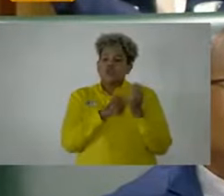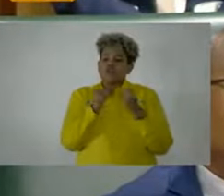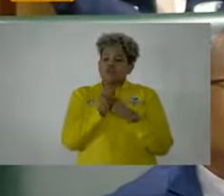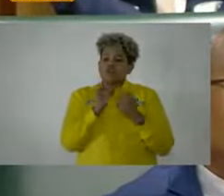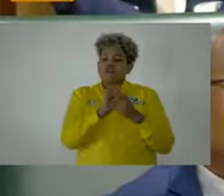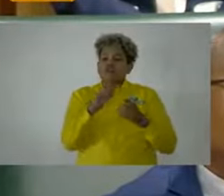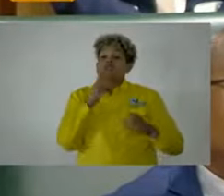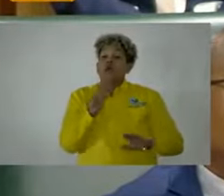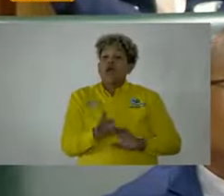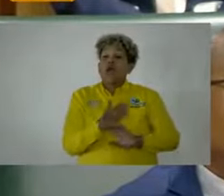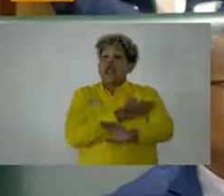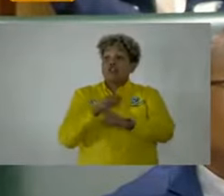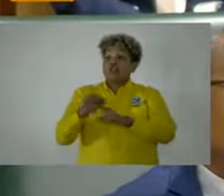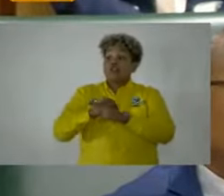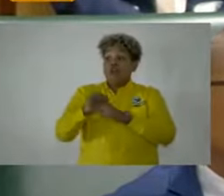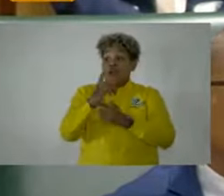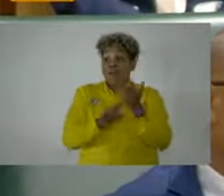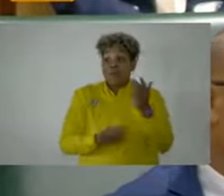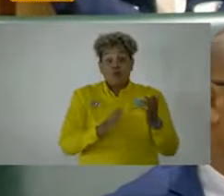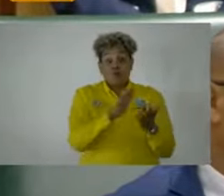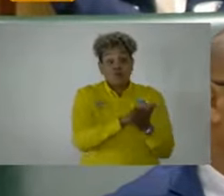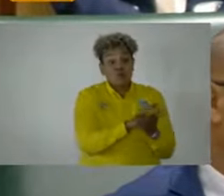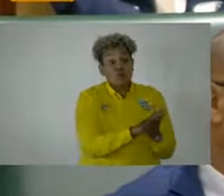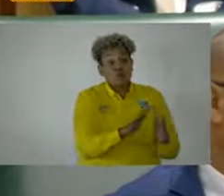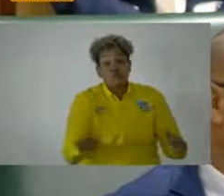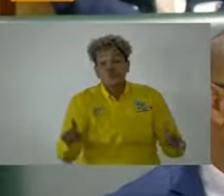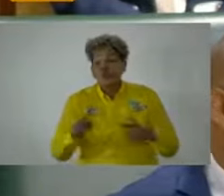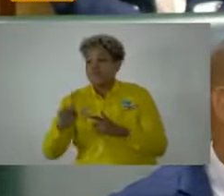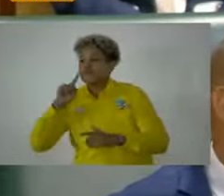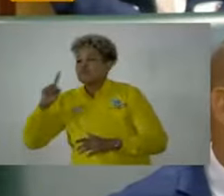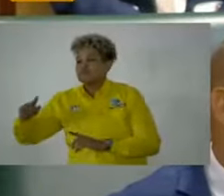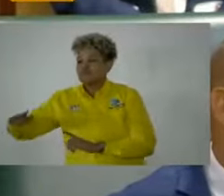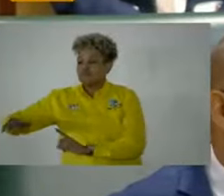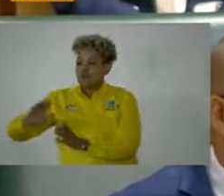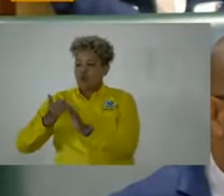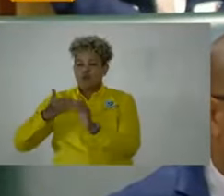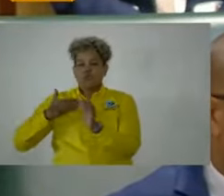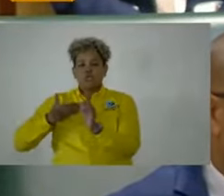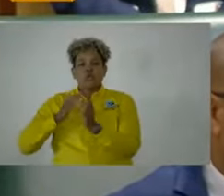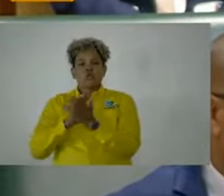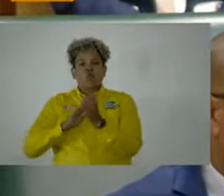infrastructure to enhance training, both to school children and surrounding communities.